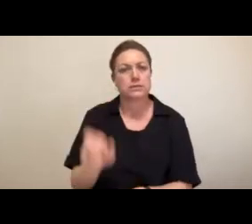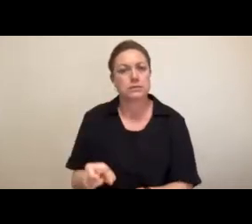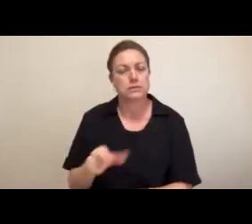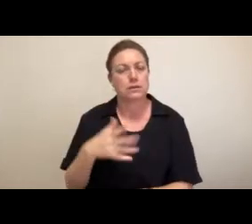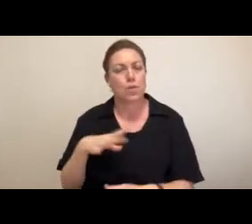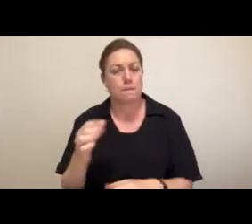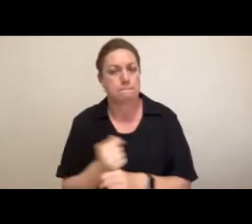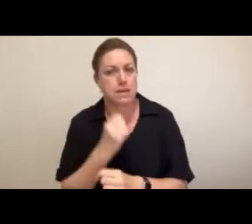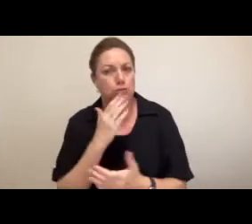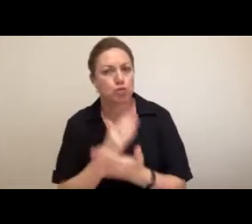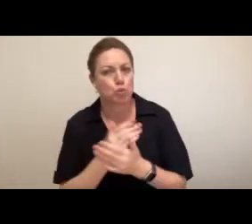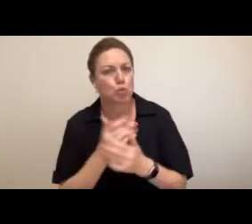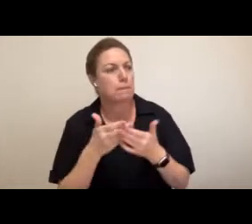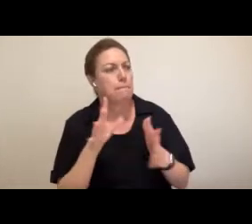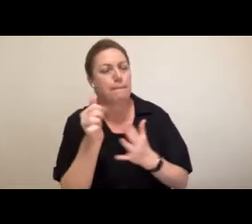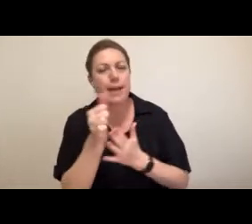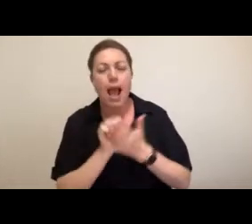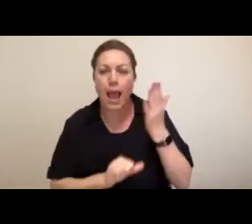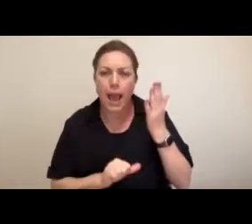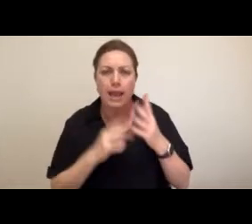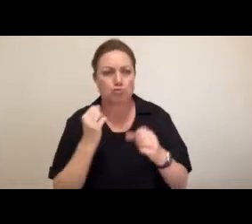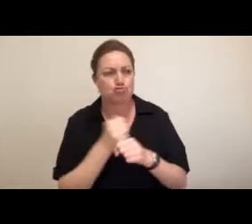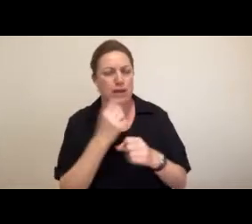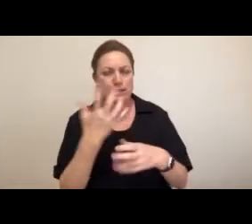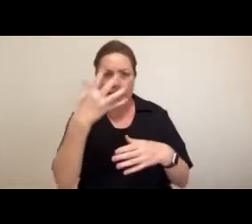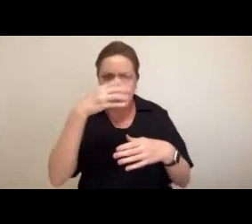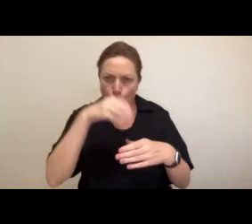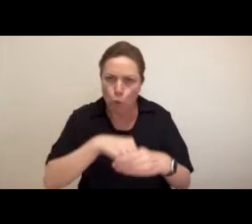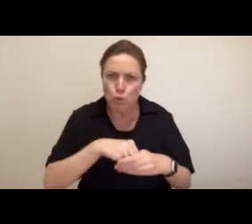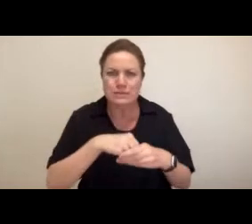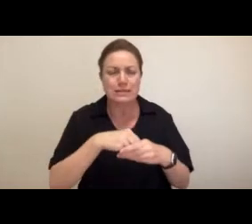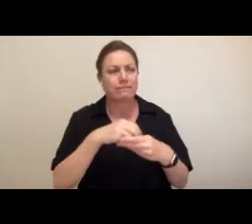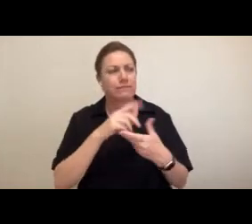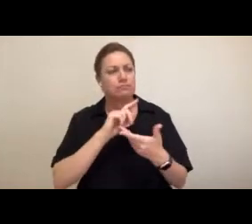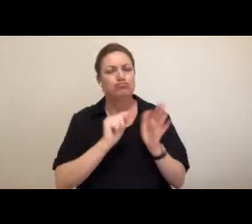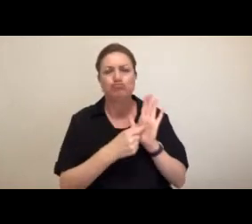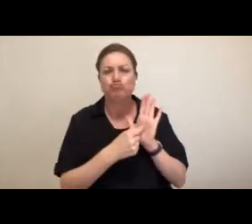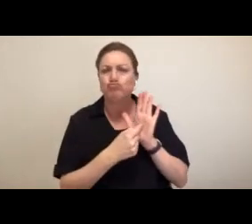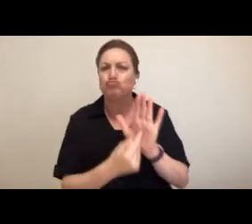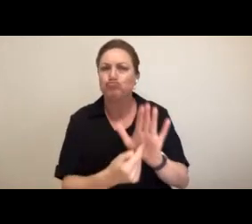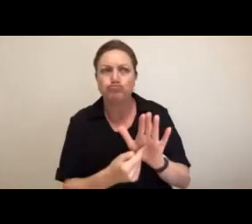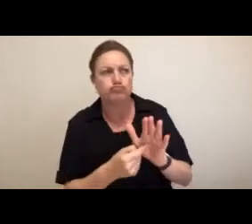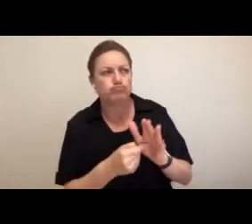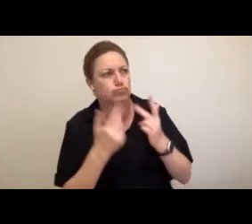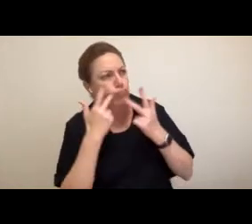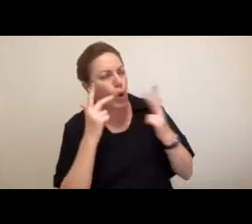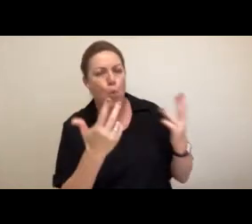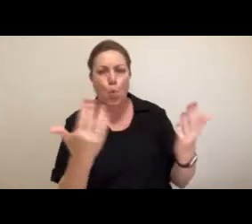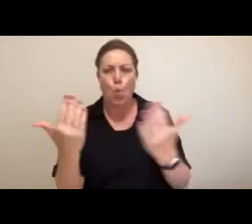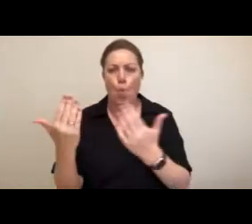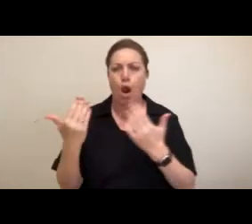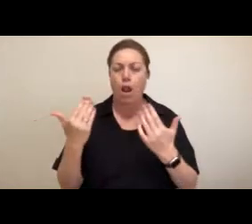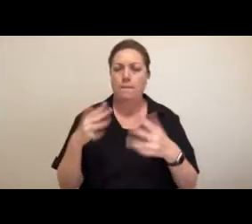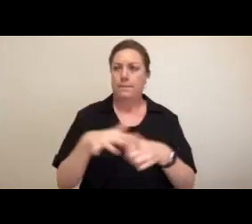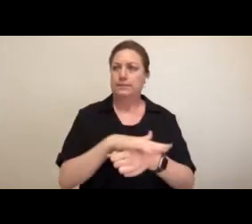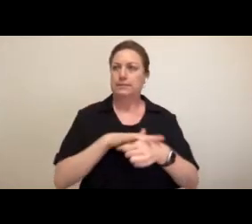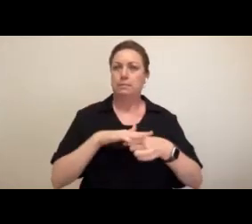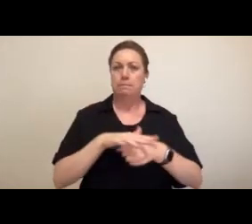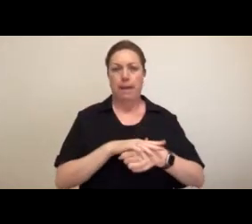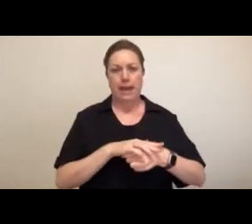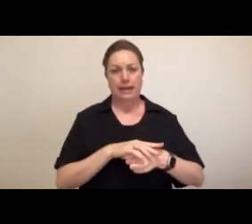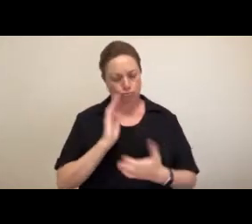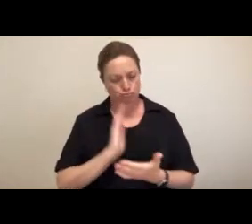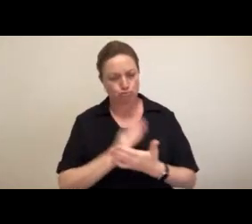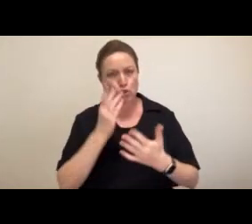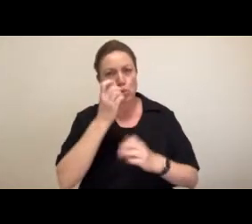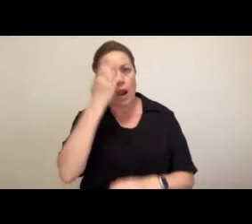public art creates an inclusive, representative and welcoming spaces for on what is Aboriginal land, remembering